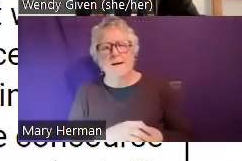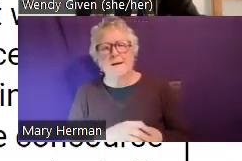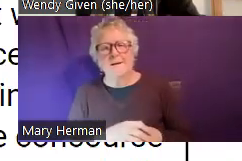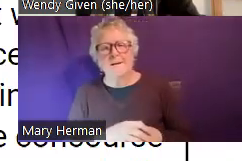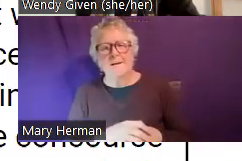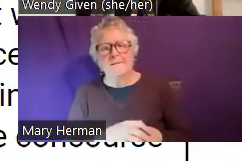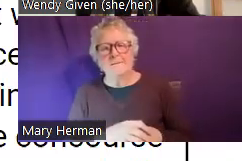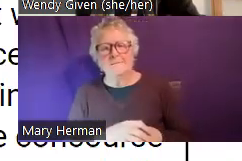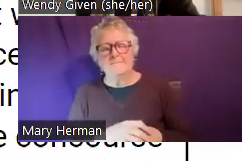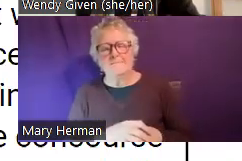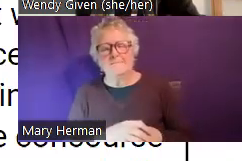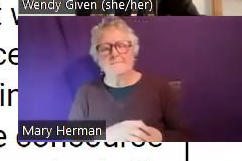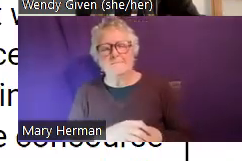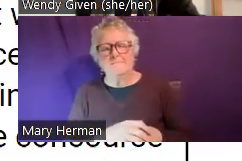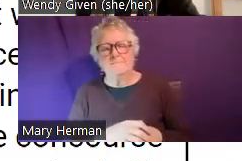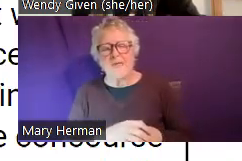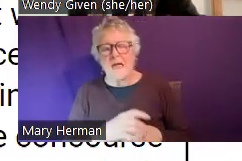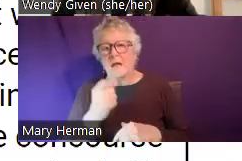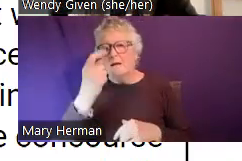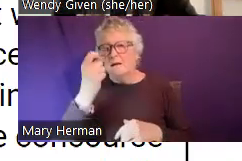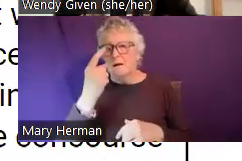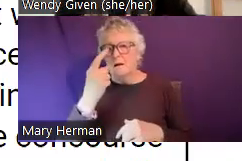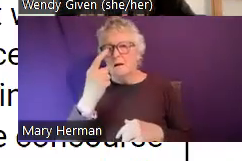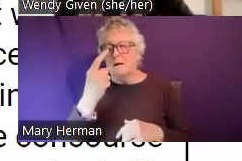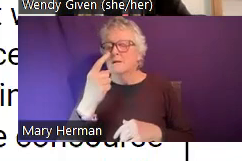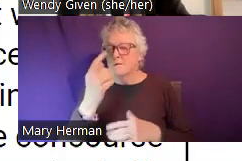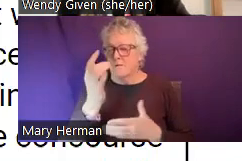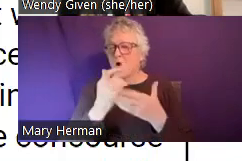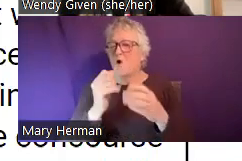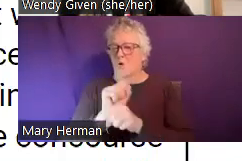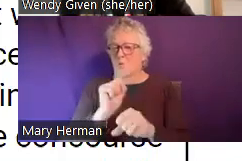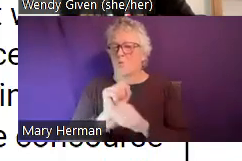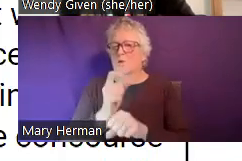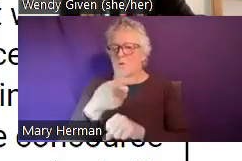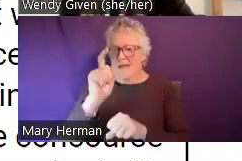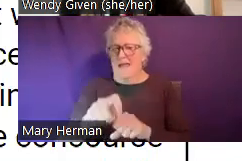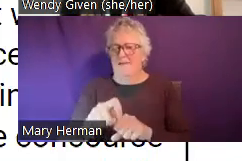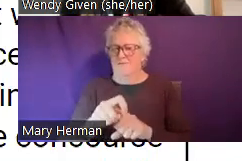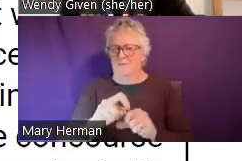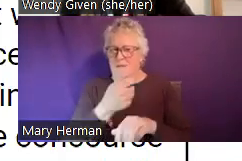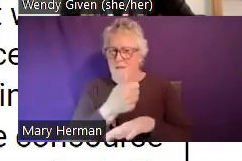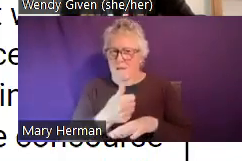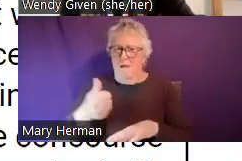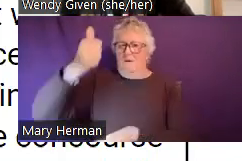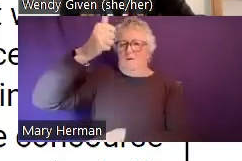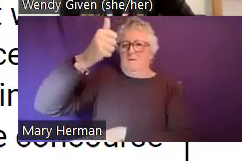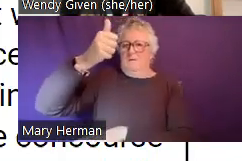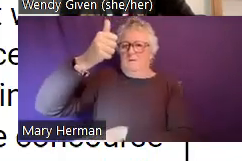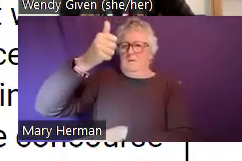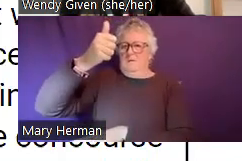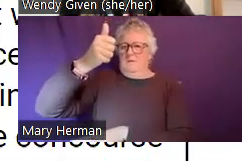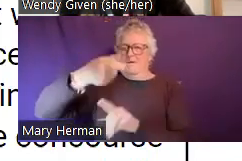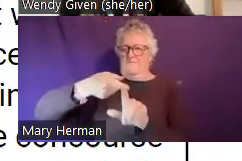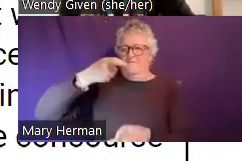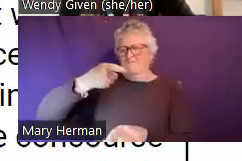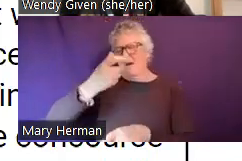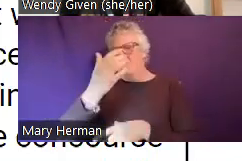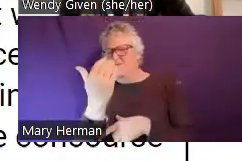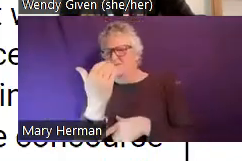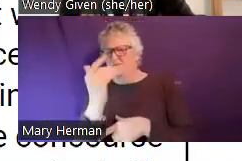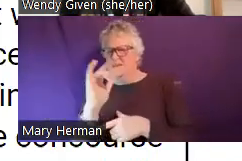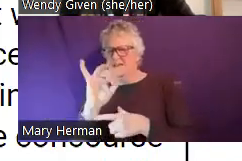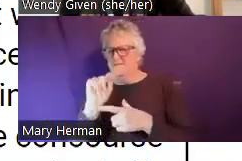You know, and things will have to be up off the ground from the floor about 15 feet. And then there's, you know, the sort